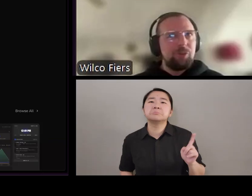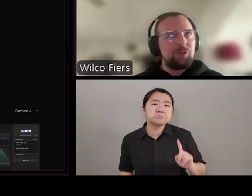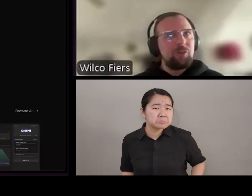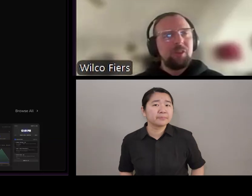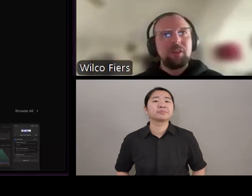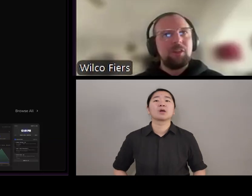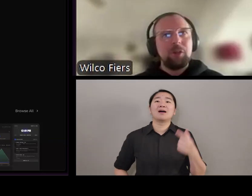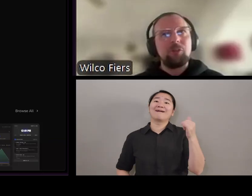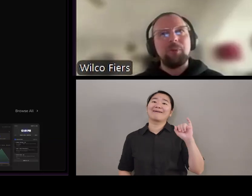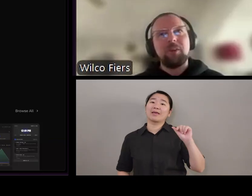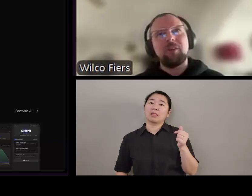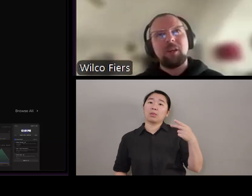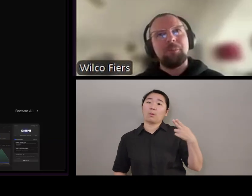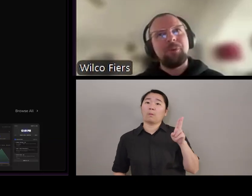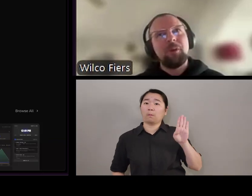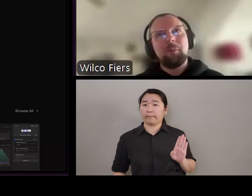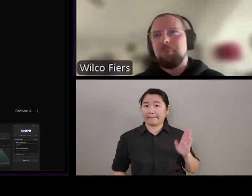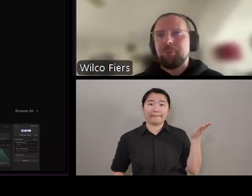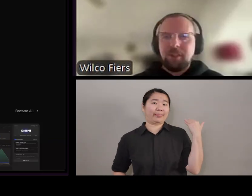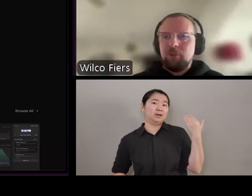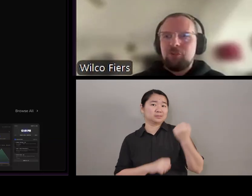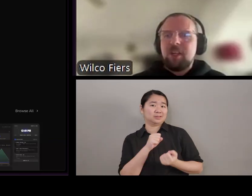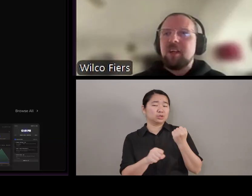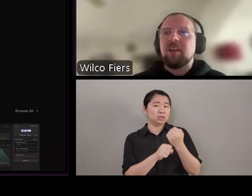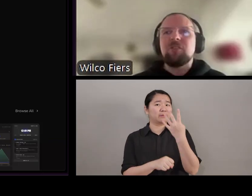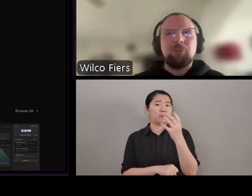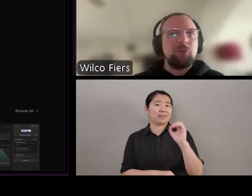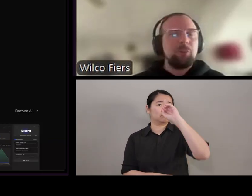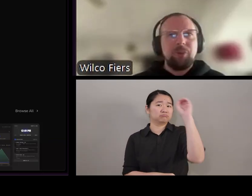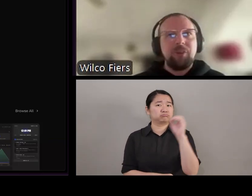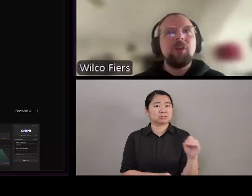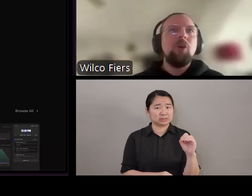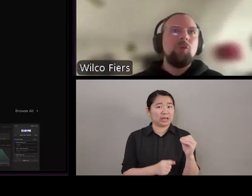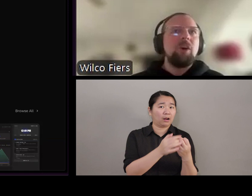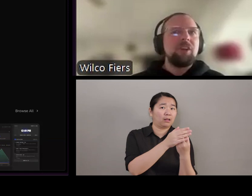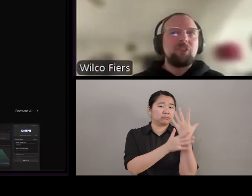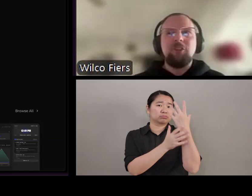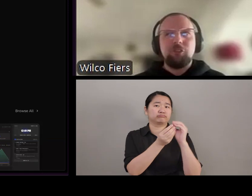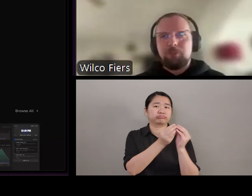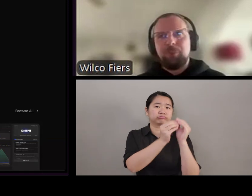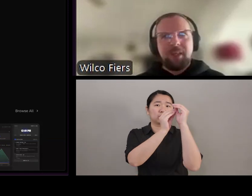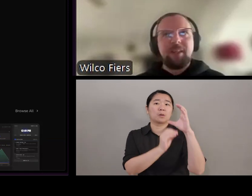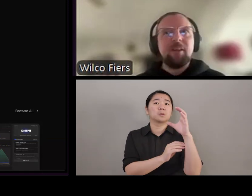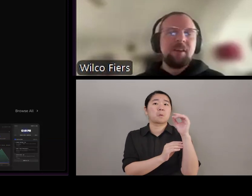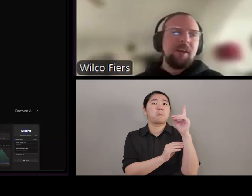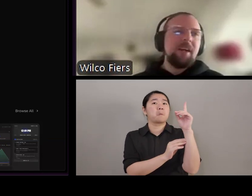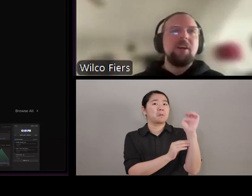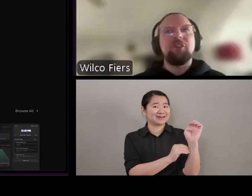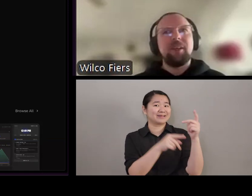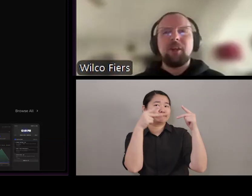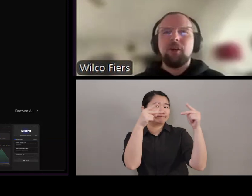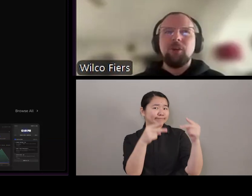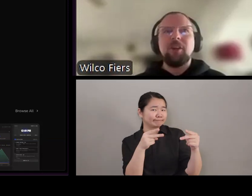of codes, new code submitted to GitHub, like people that used AI in some form or another, was actually just plain